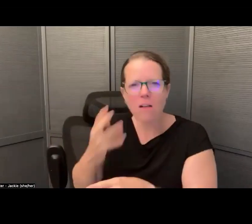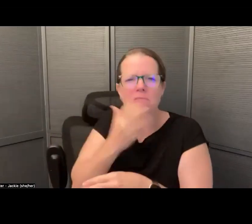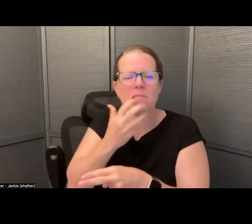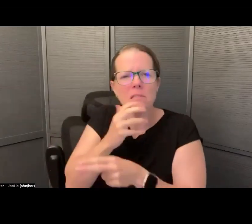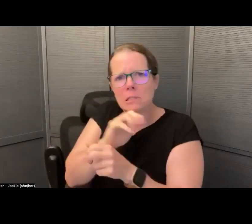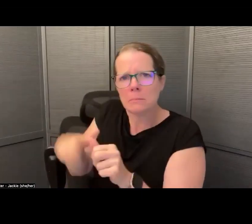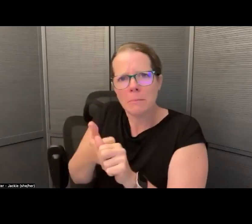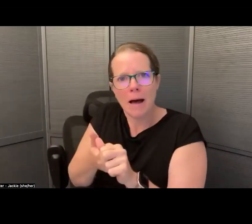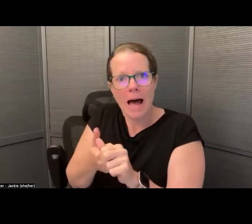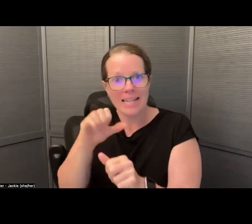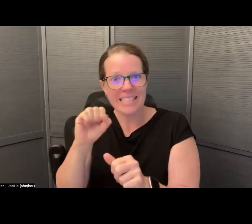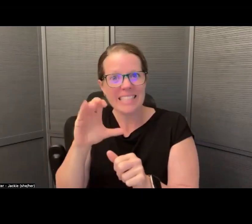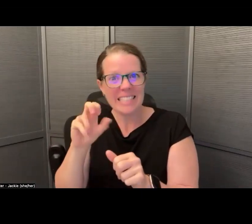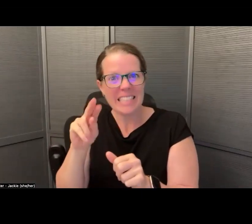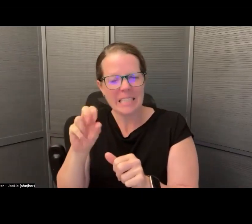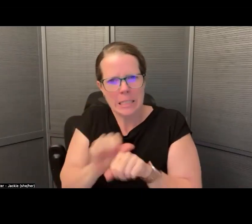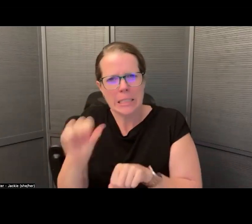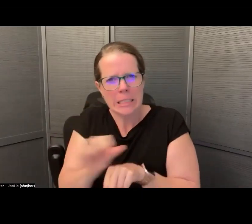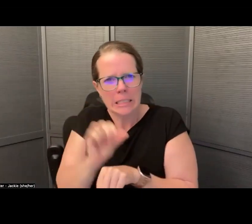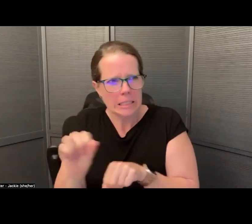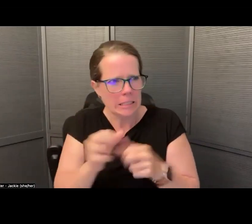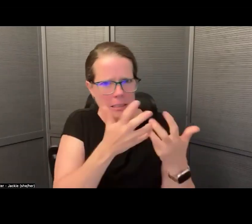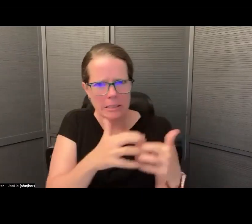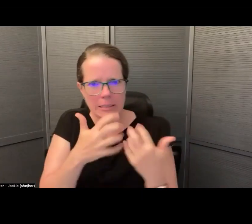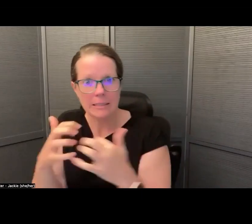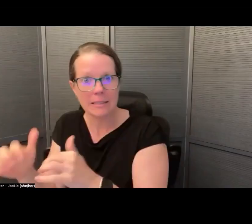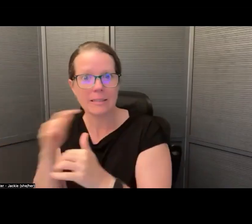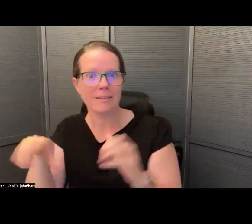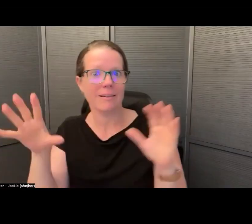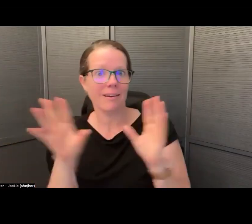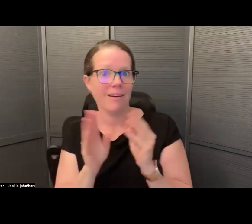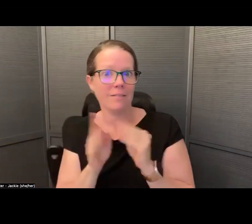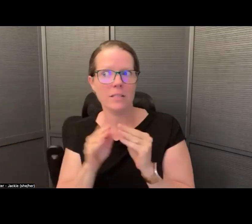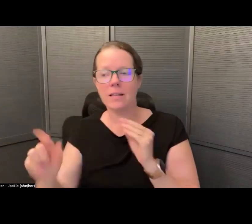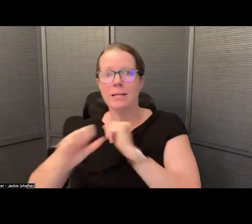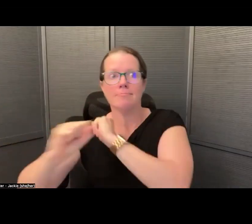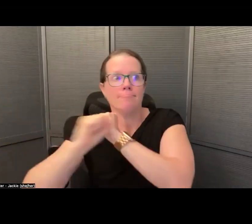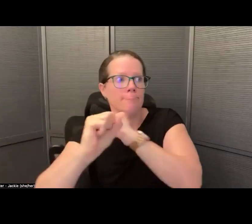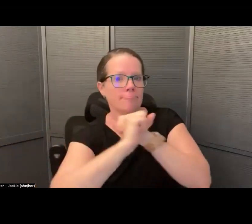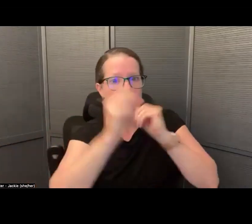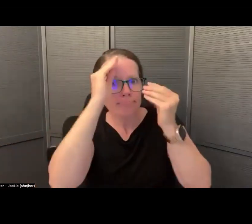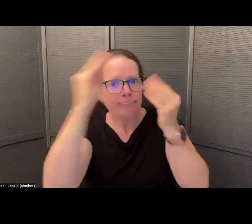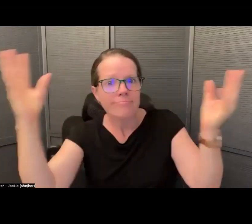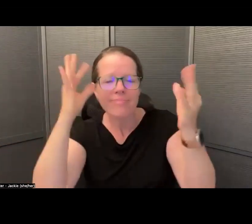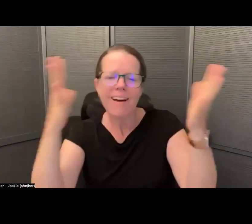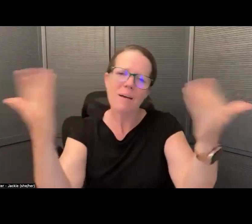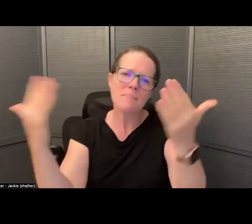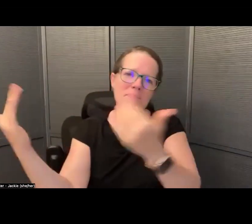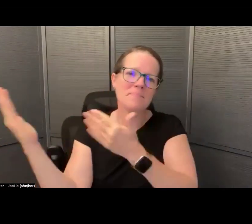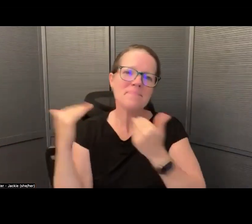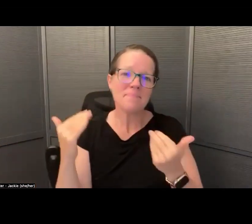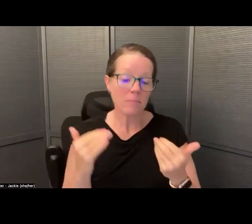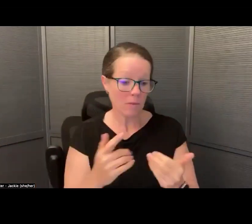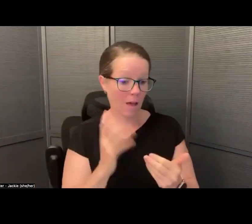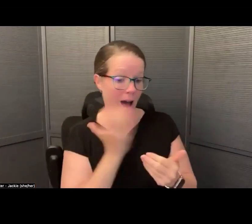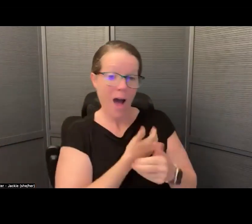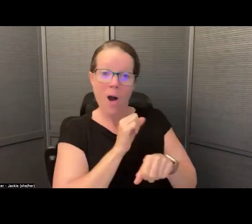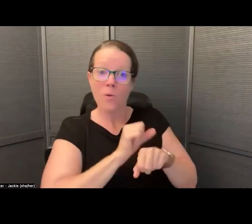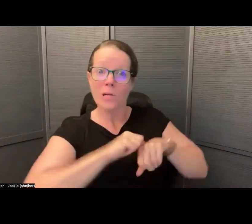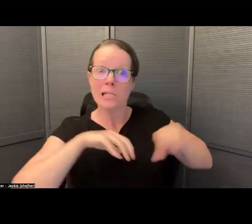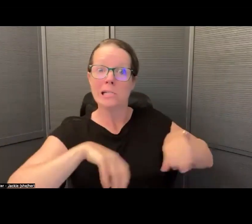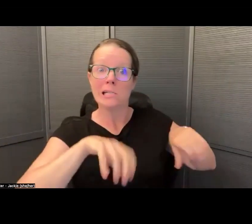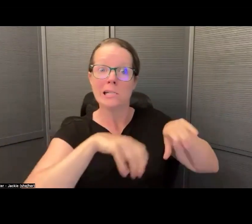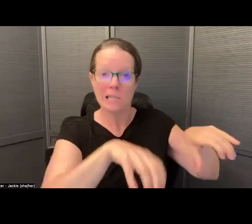this conference, including getting the word out about the event and for making sure what we do is accessible to others. Many thanks to